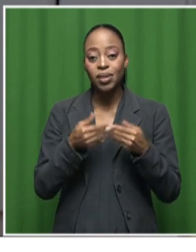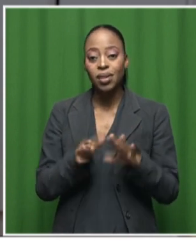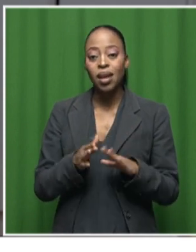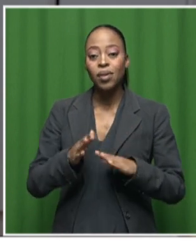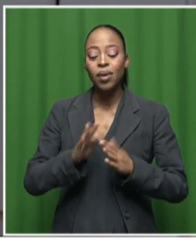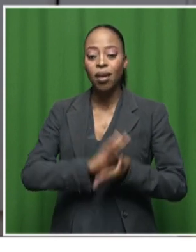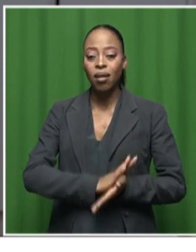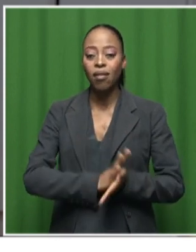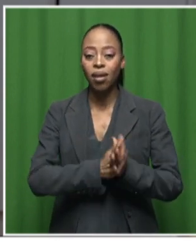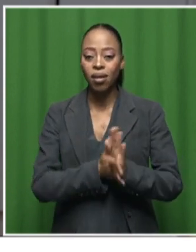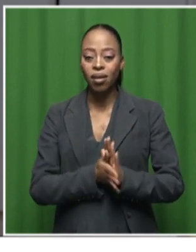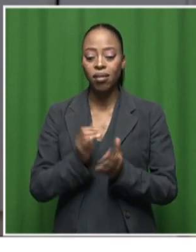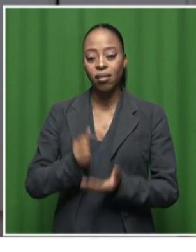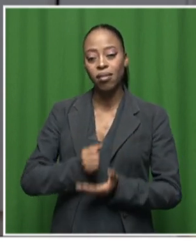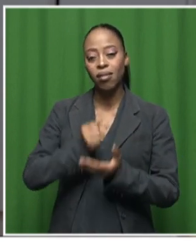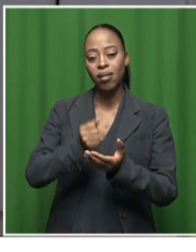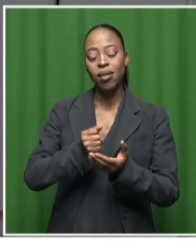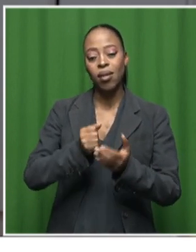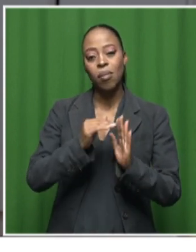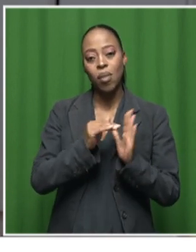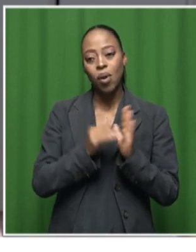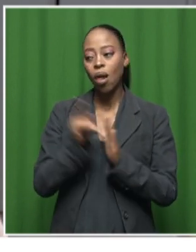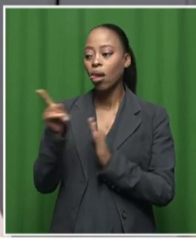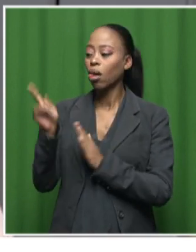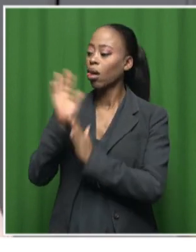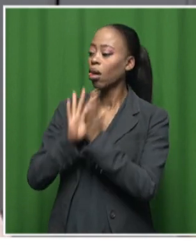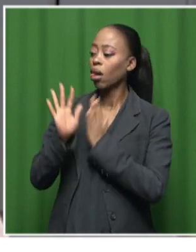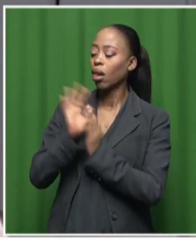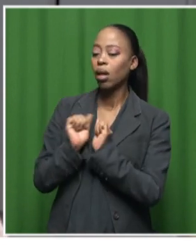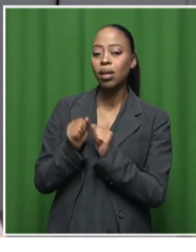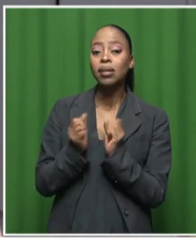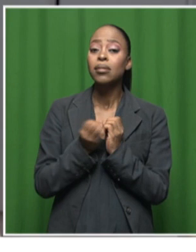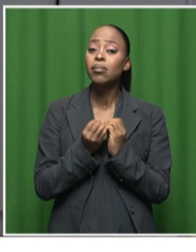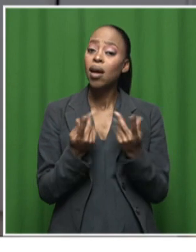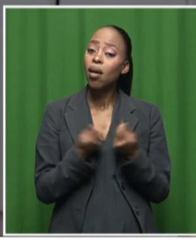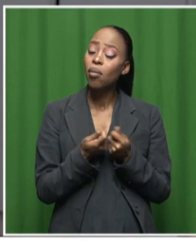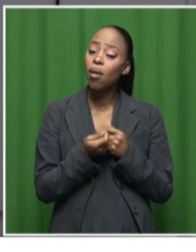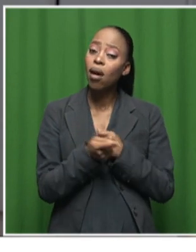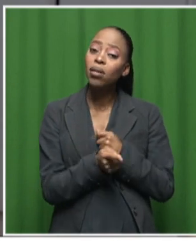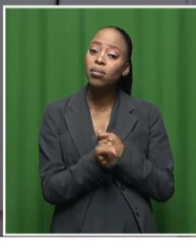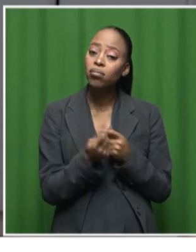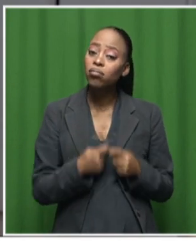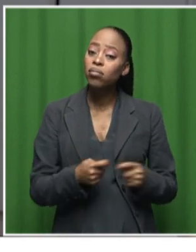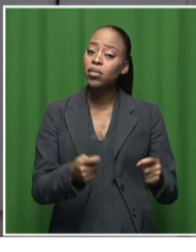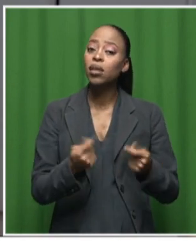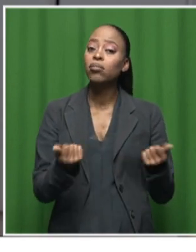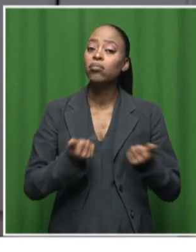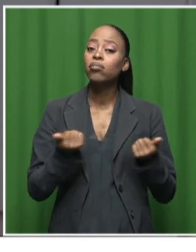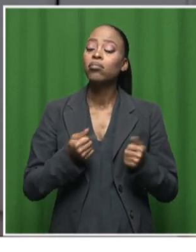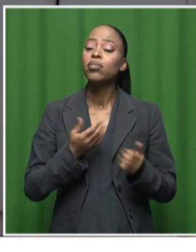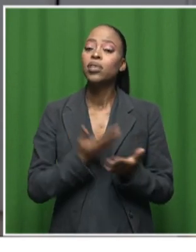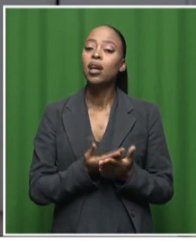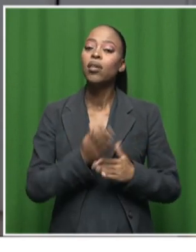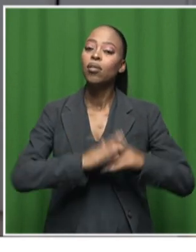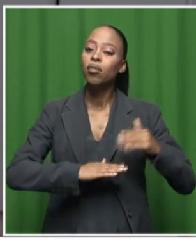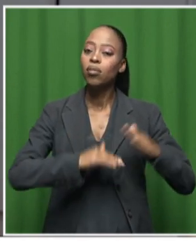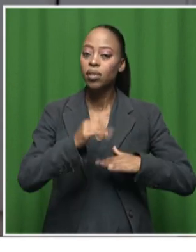infrastructure investment programs that the president has been talking about. There's a lot of money there to be spent on